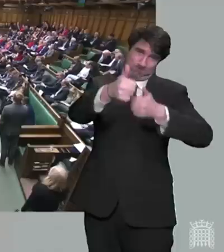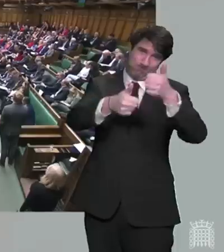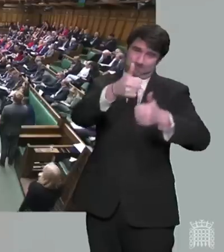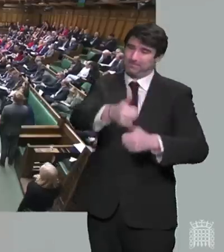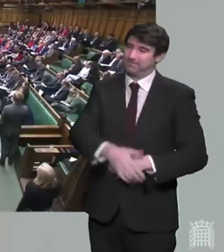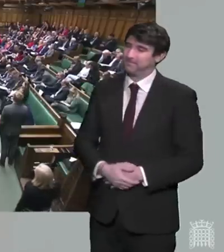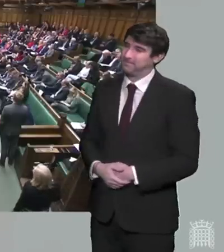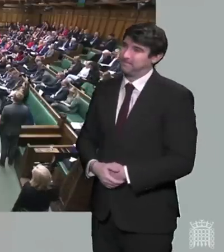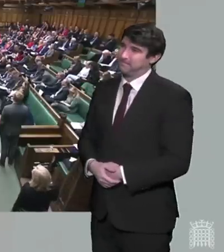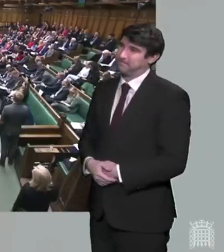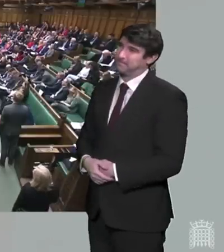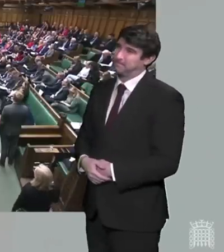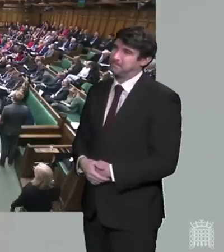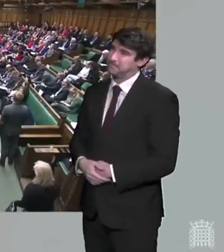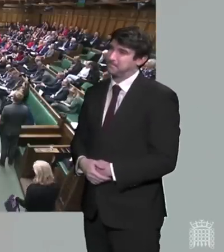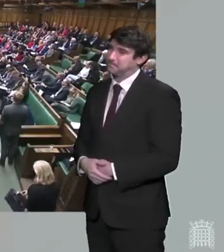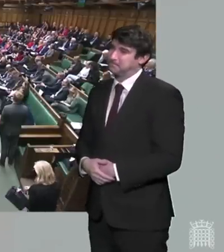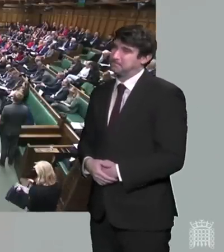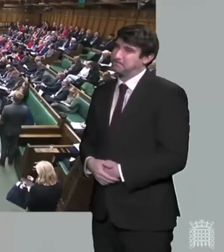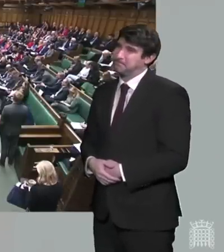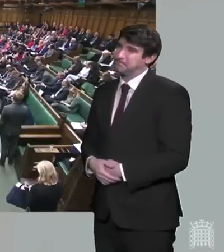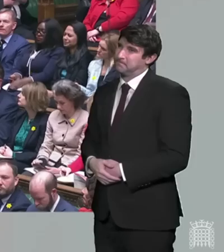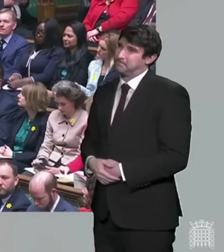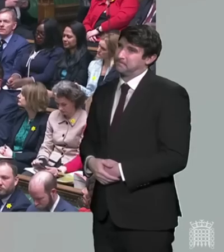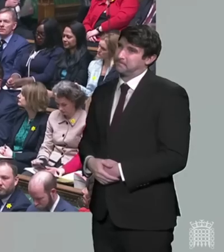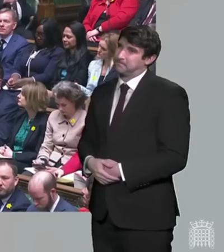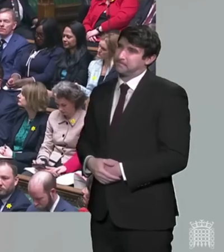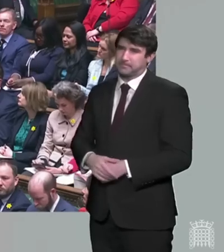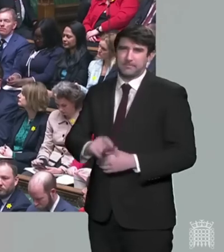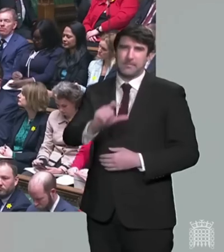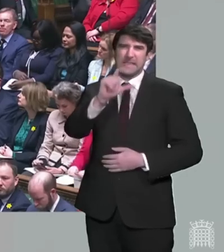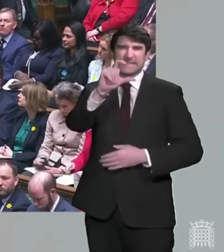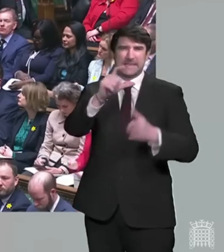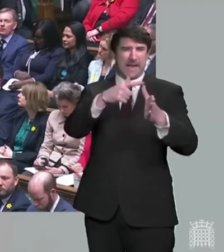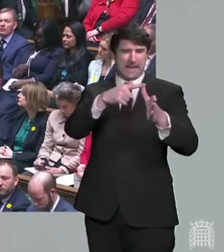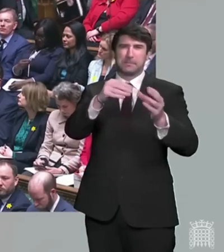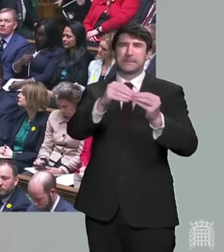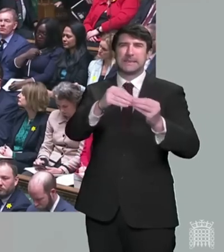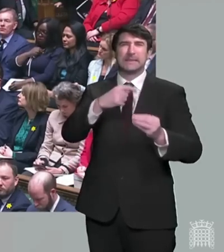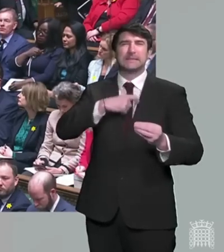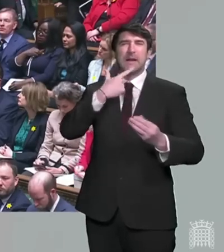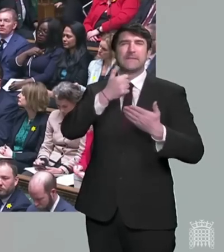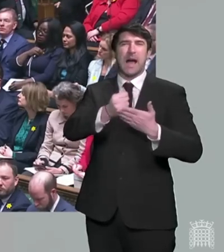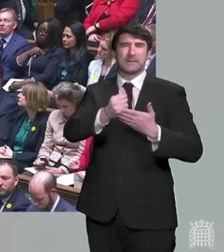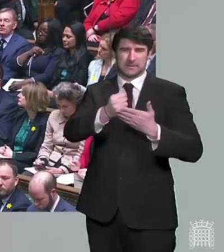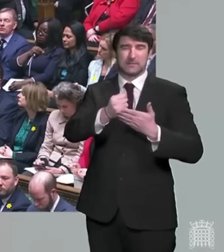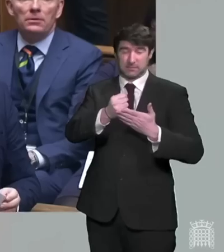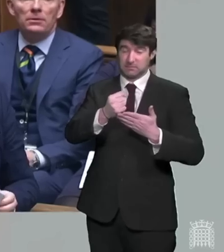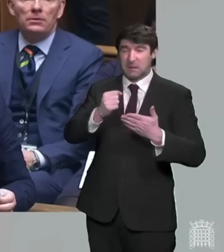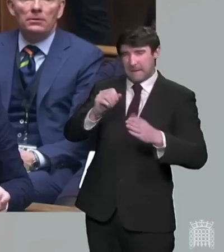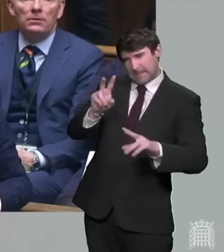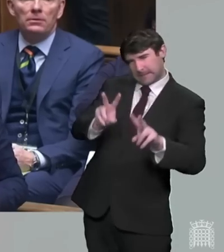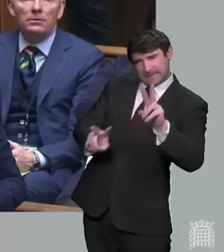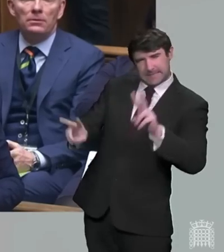gratitude. Chris Elmore. Thank you, Mr. Speaker. Citizens Advice estimate that the number of households unable to afford their energy bills